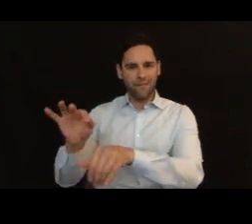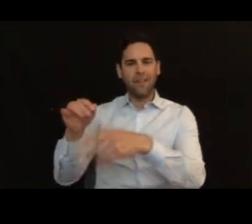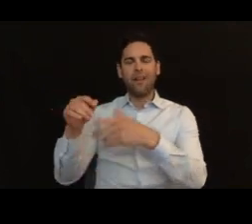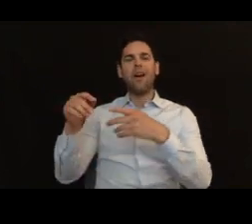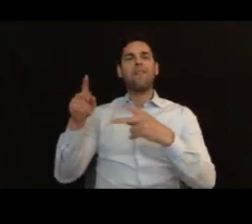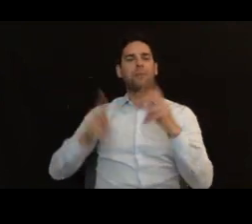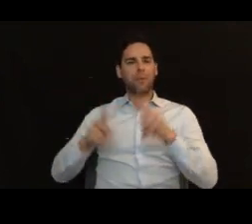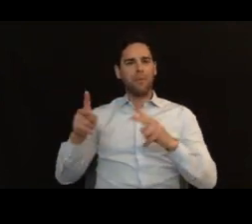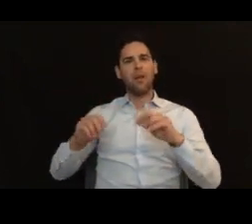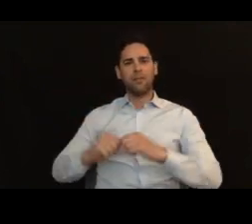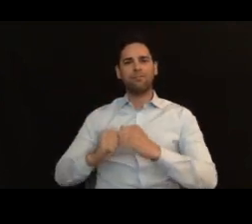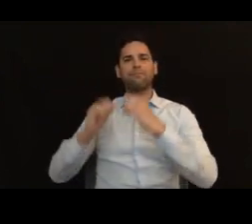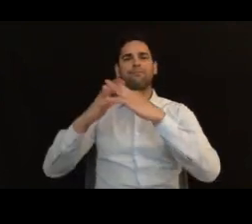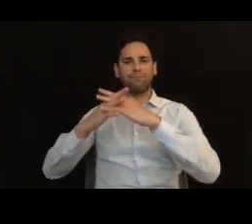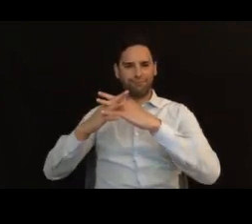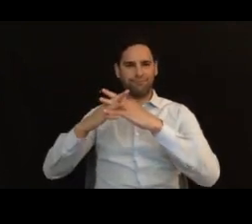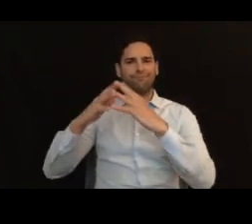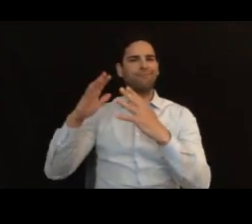of formed